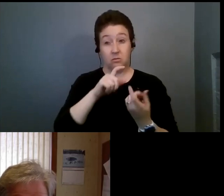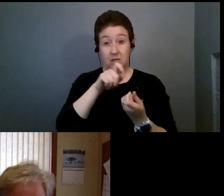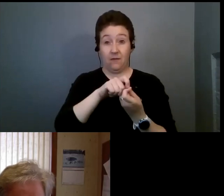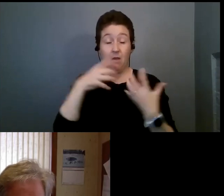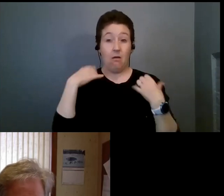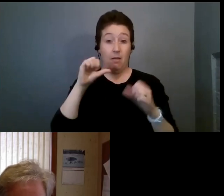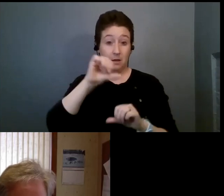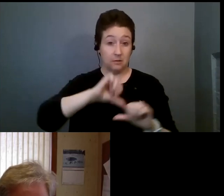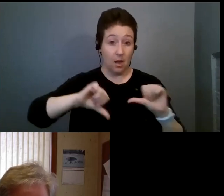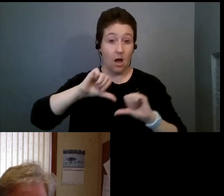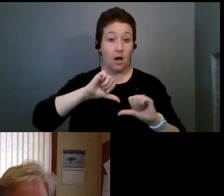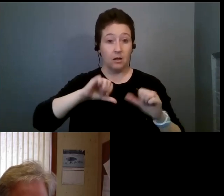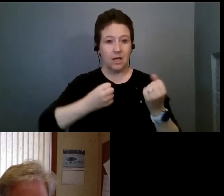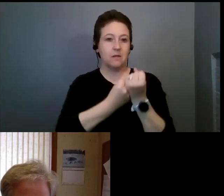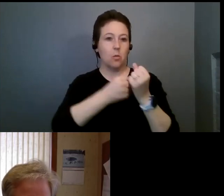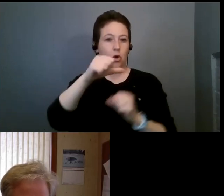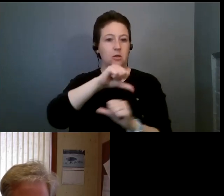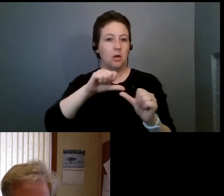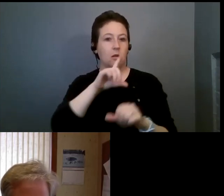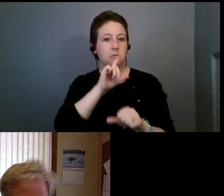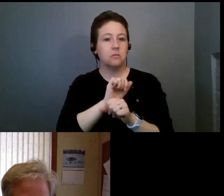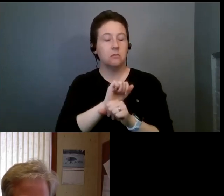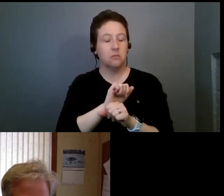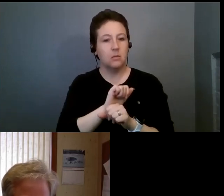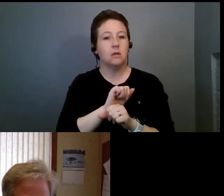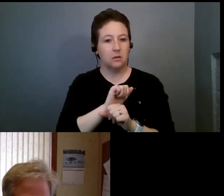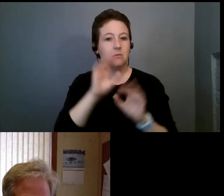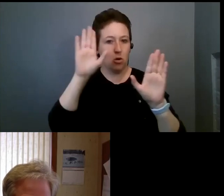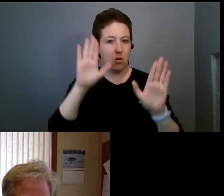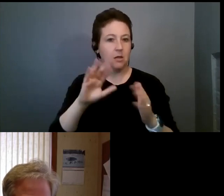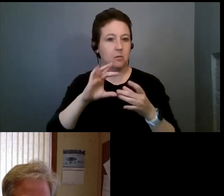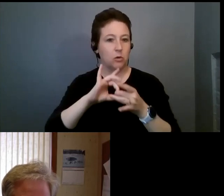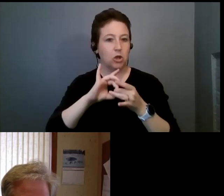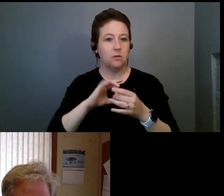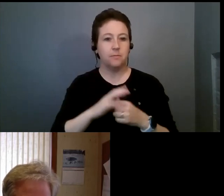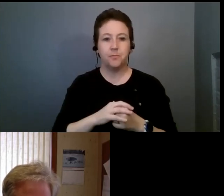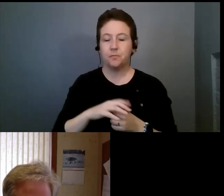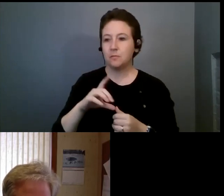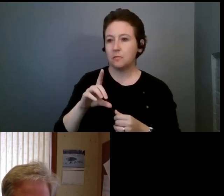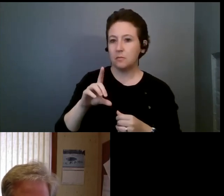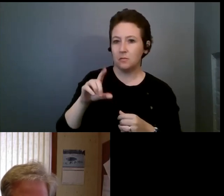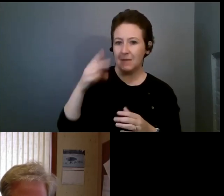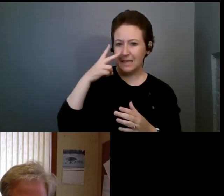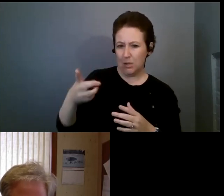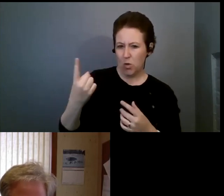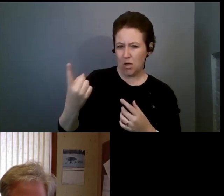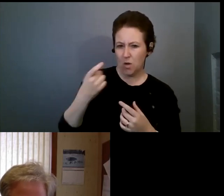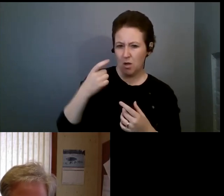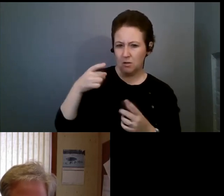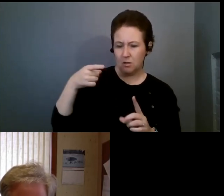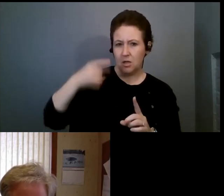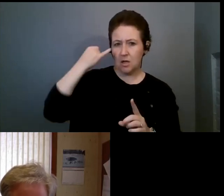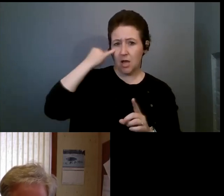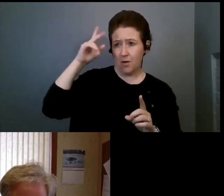sciences, complement one another. So yeah, it's been a great relationship. There is a question here about if a person